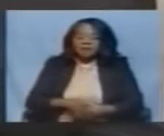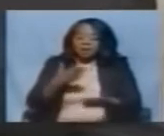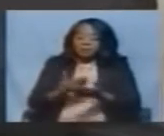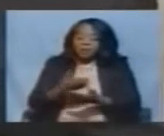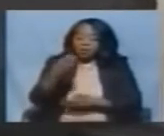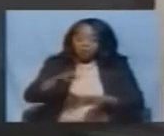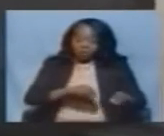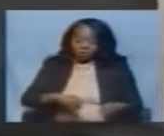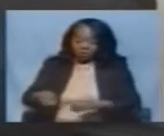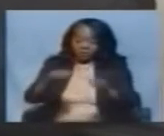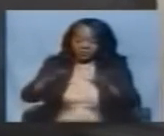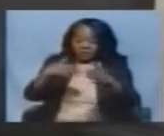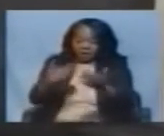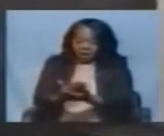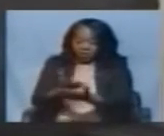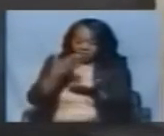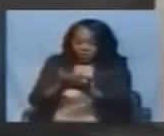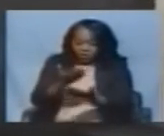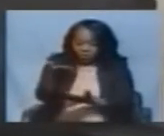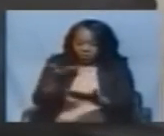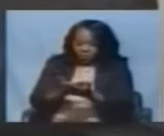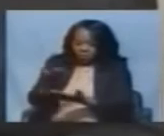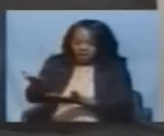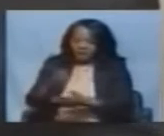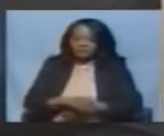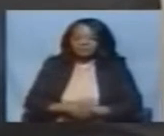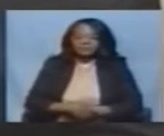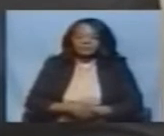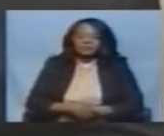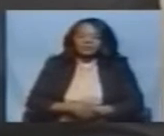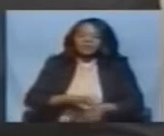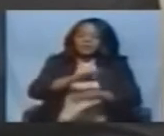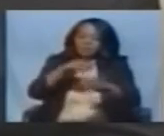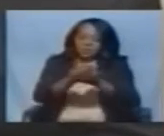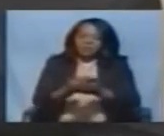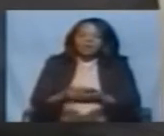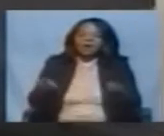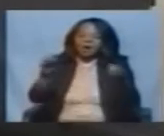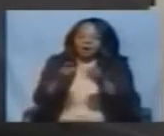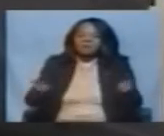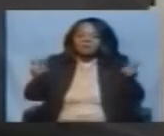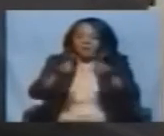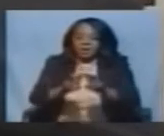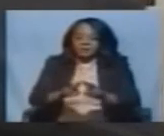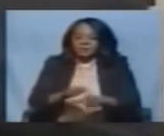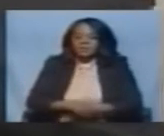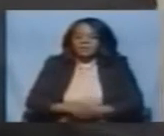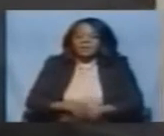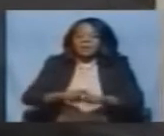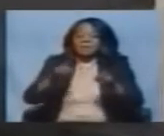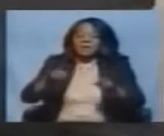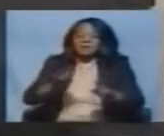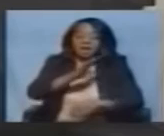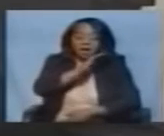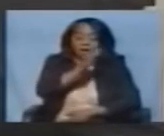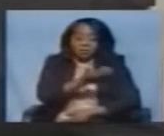you know, how you conduct the procurement, for the negotiation process, all that adds value to a procurement process. So our mandate is to make sure